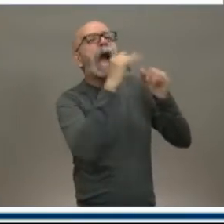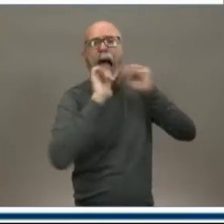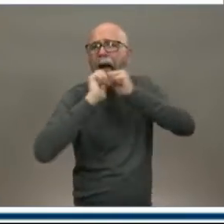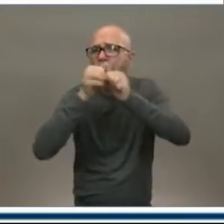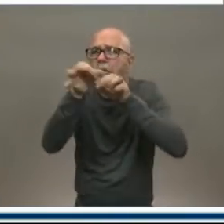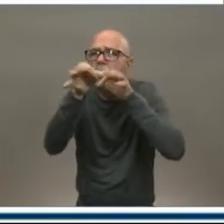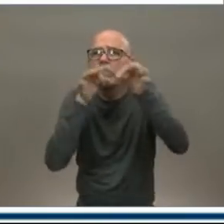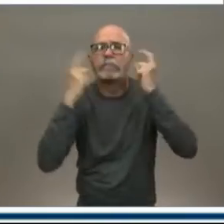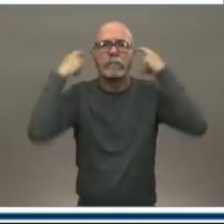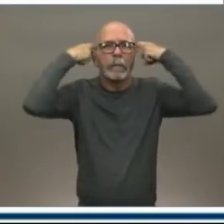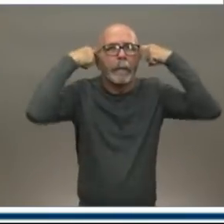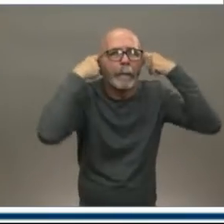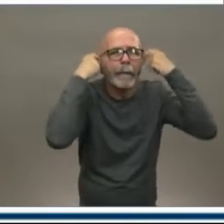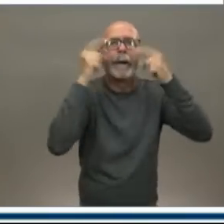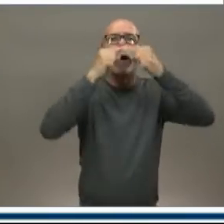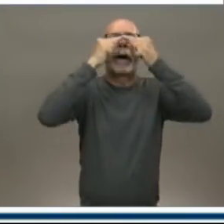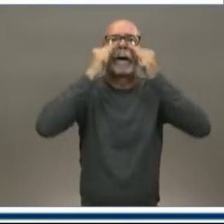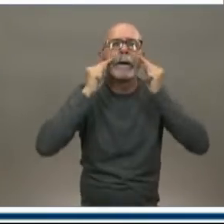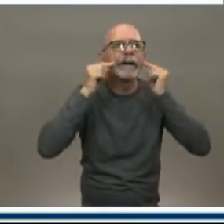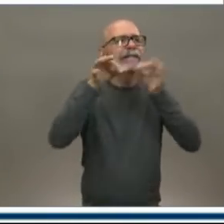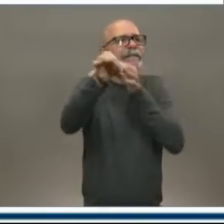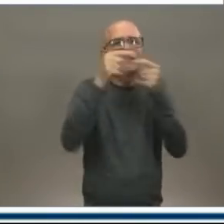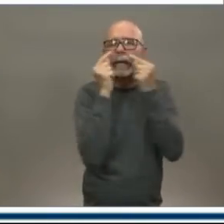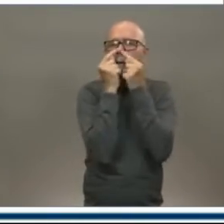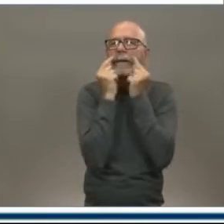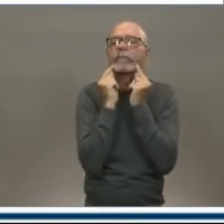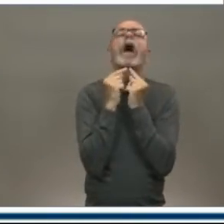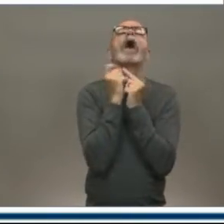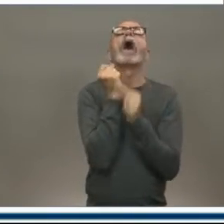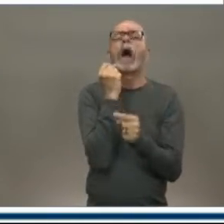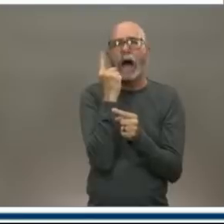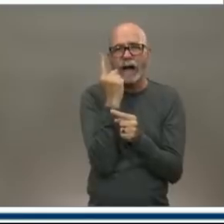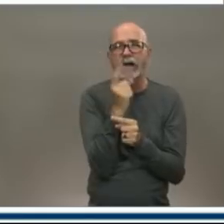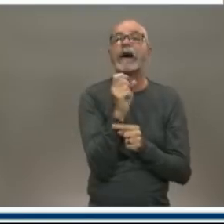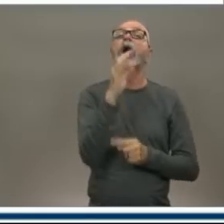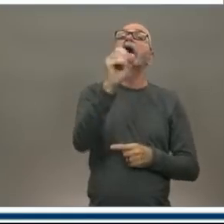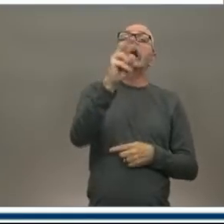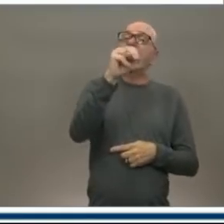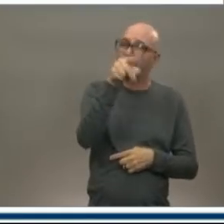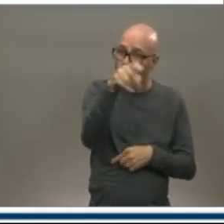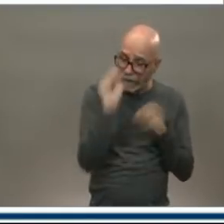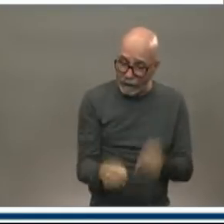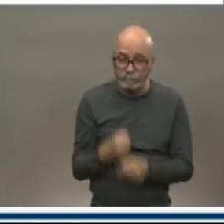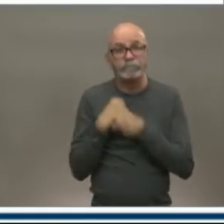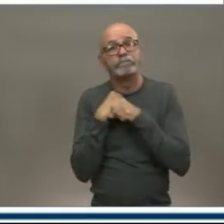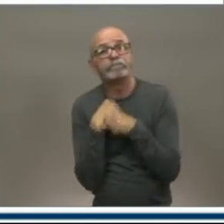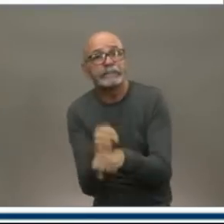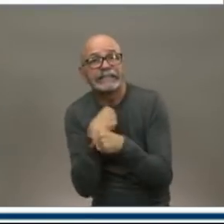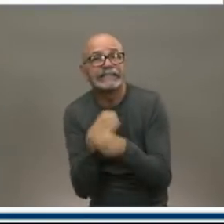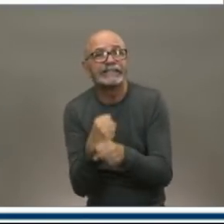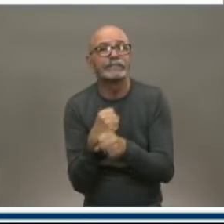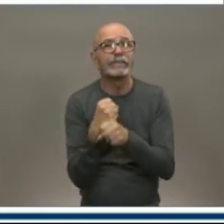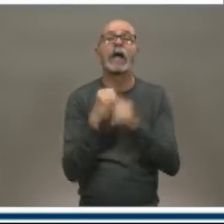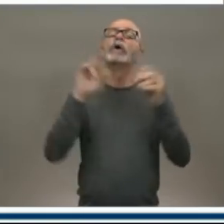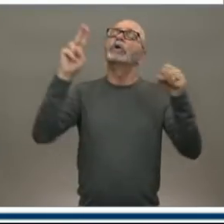make instructions on there how to make a homemade mask, but also how to wear and use a mask